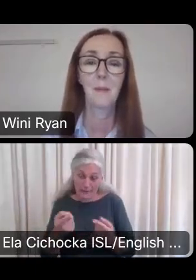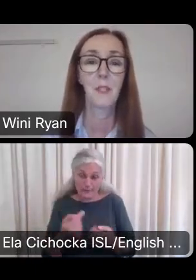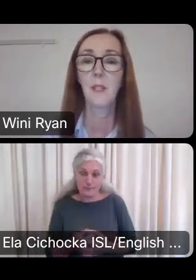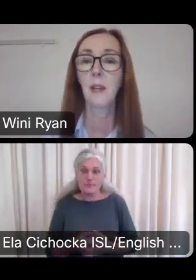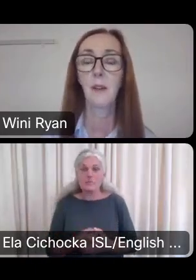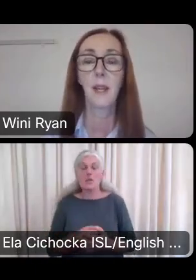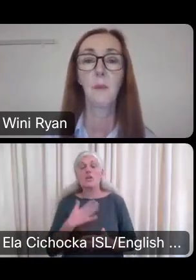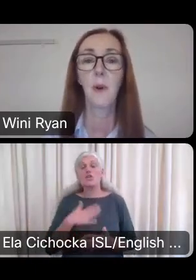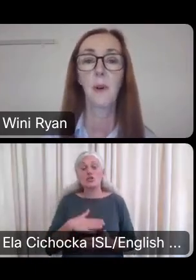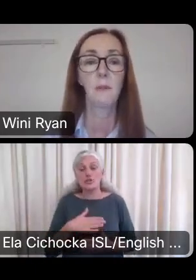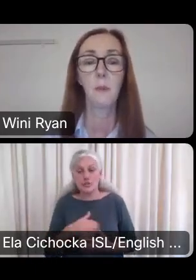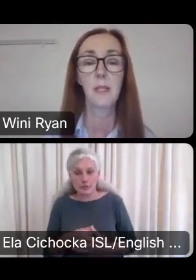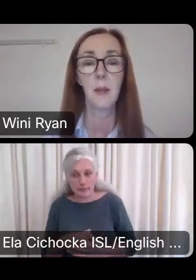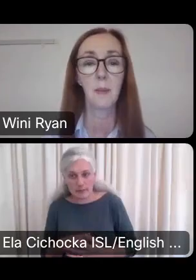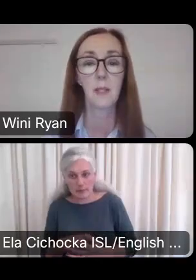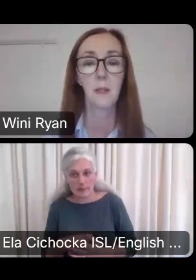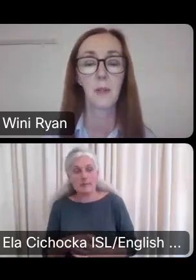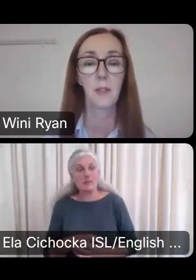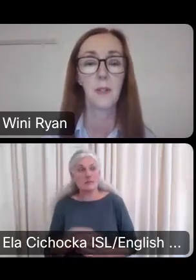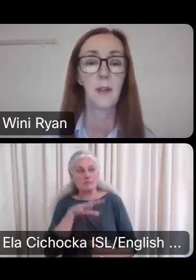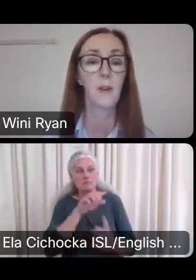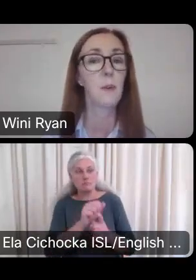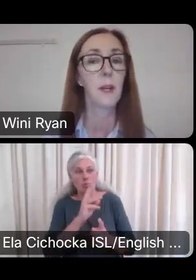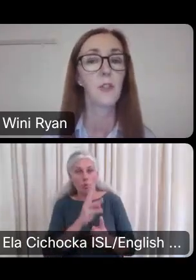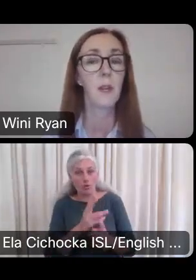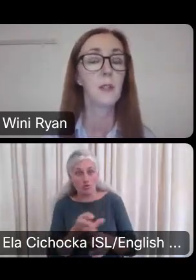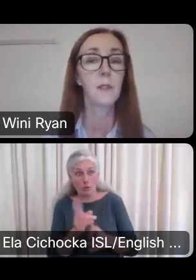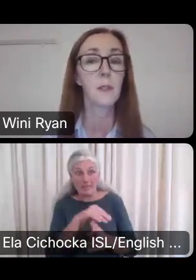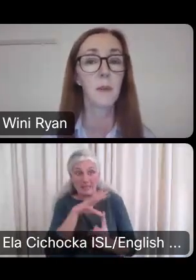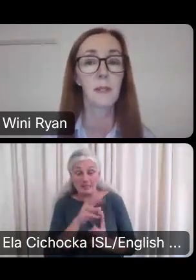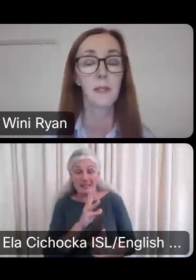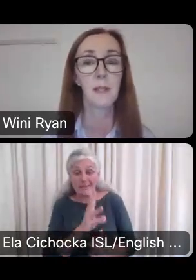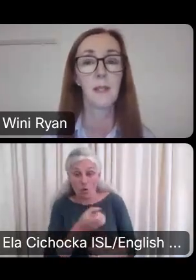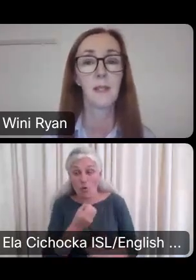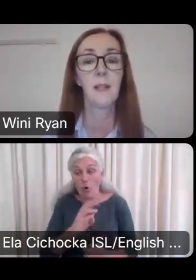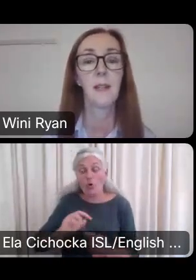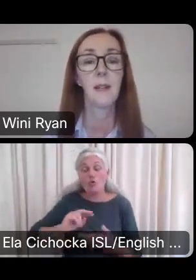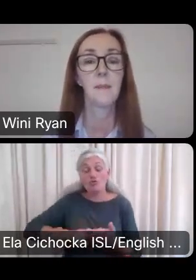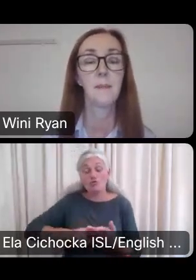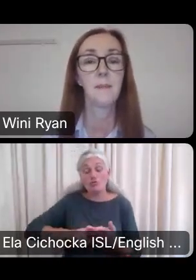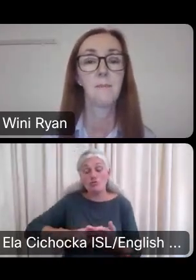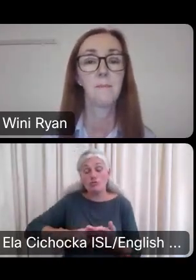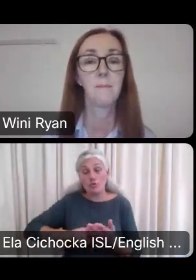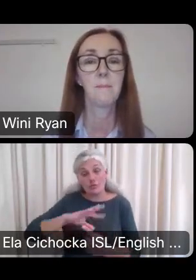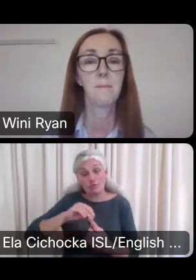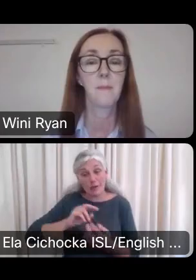So just hearing a word and repeating that back to the person, or you might try using summaries,